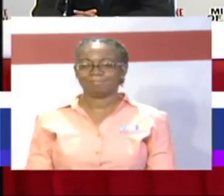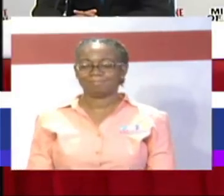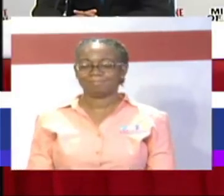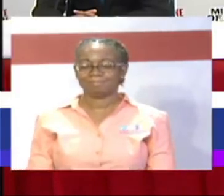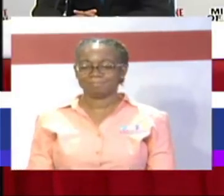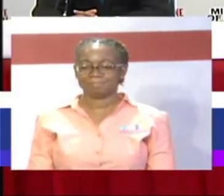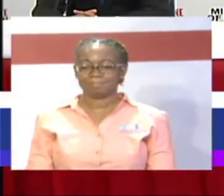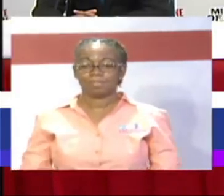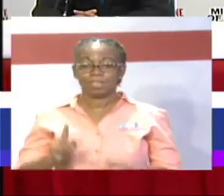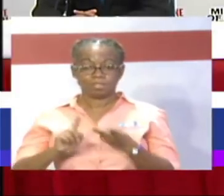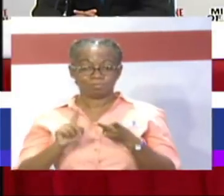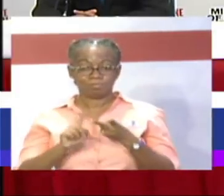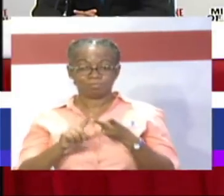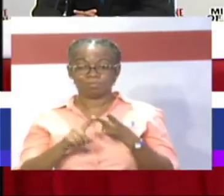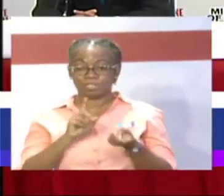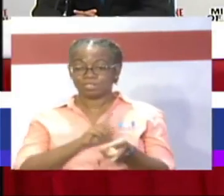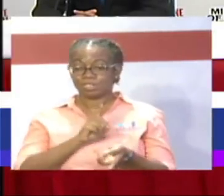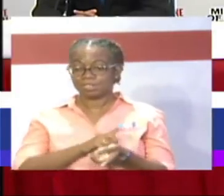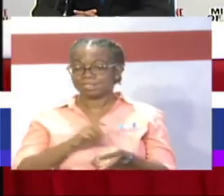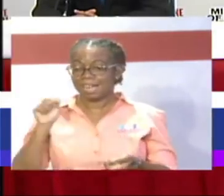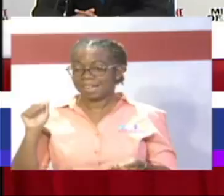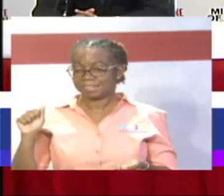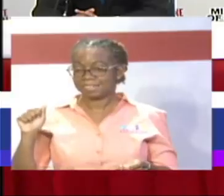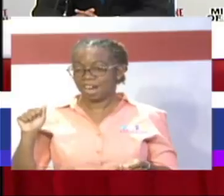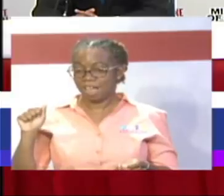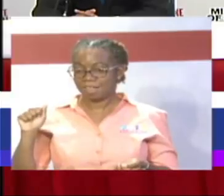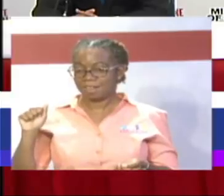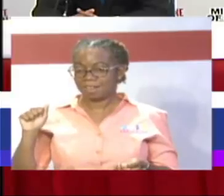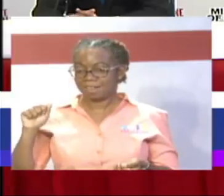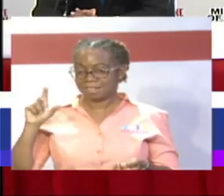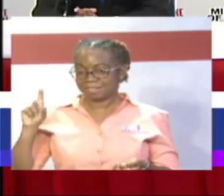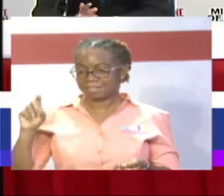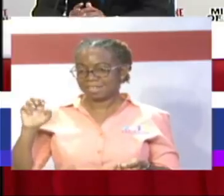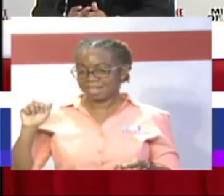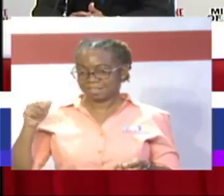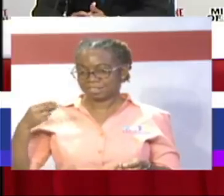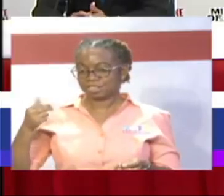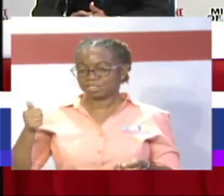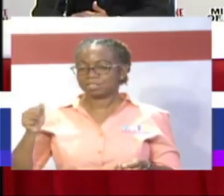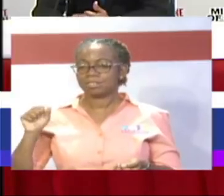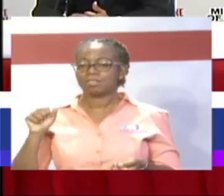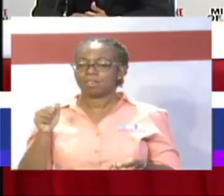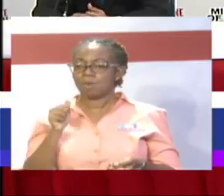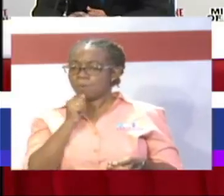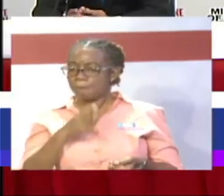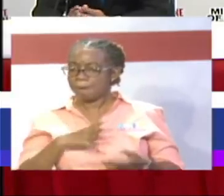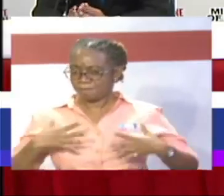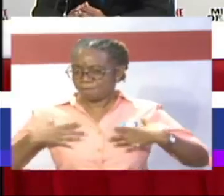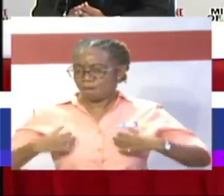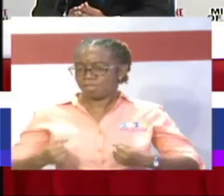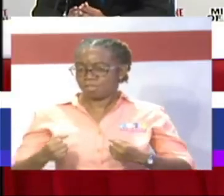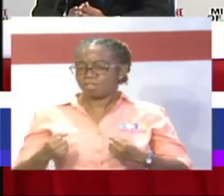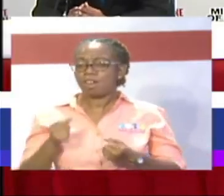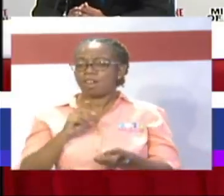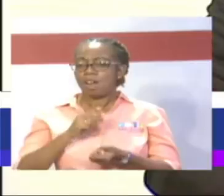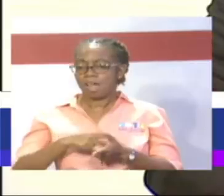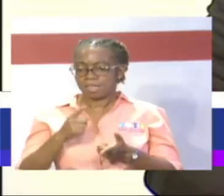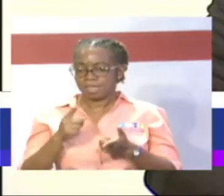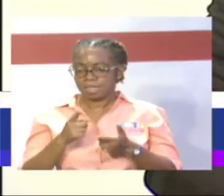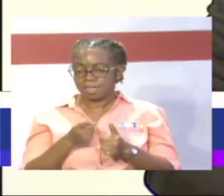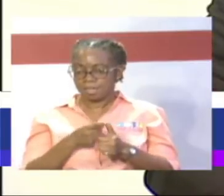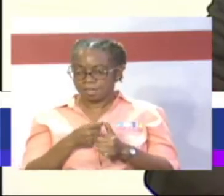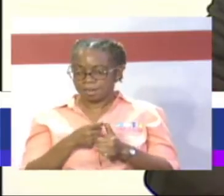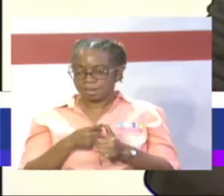Health, Dr. Adish Sijasingh, Director in the Directorate of Women's Health, Ministry of Health, and Mr.